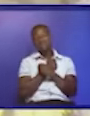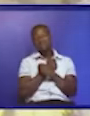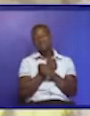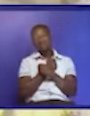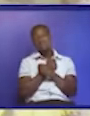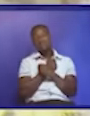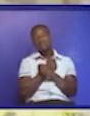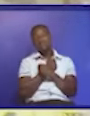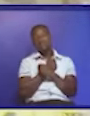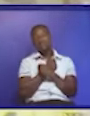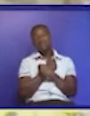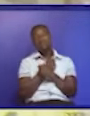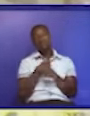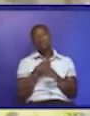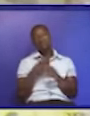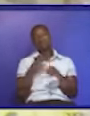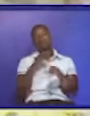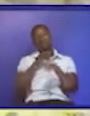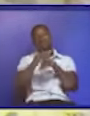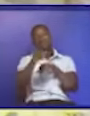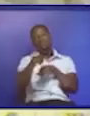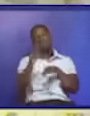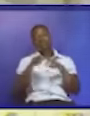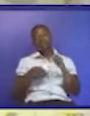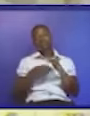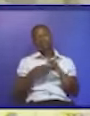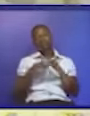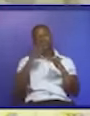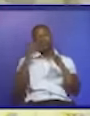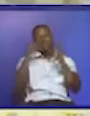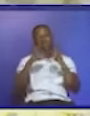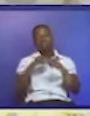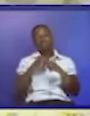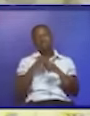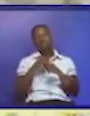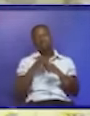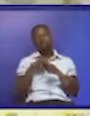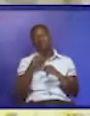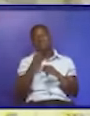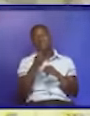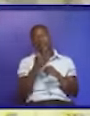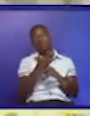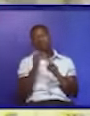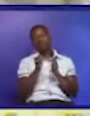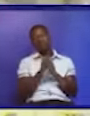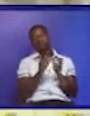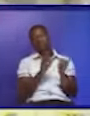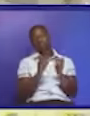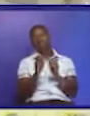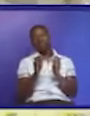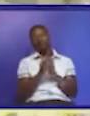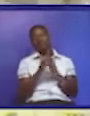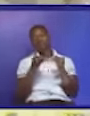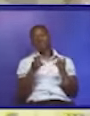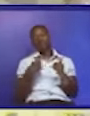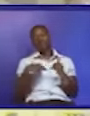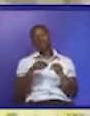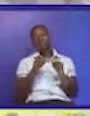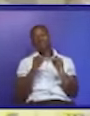to lie to you. And just because of trying to protect my reputation. These are the things that we have done and we keep